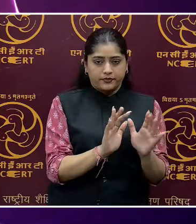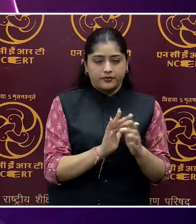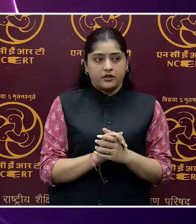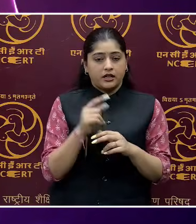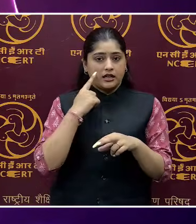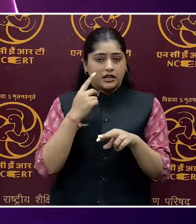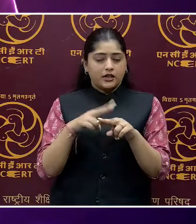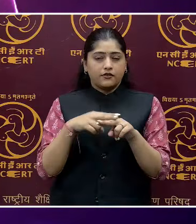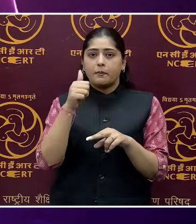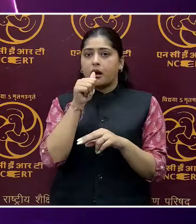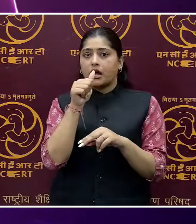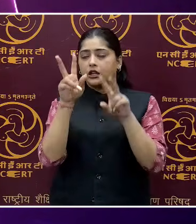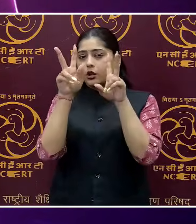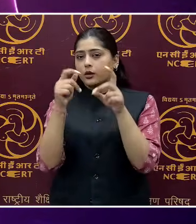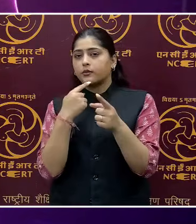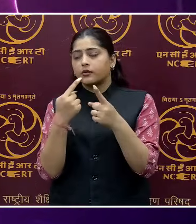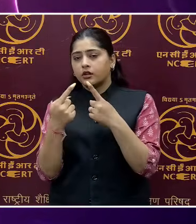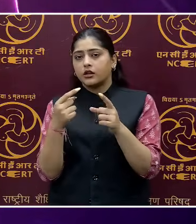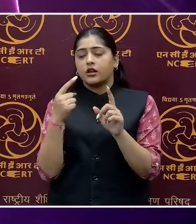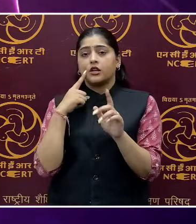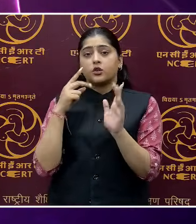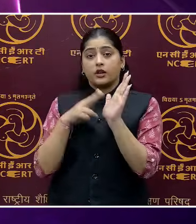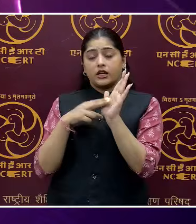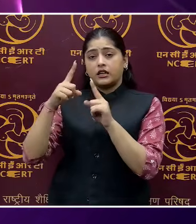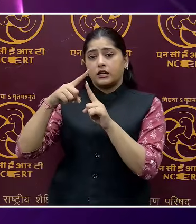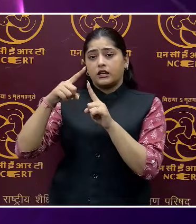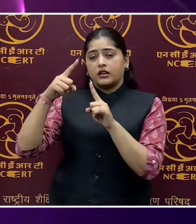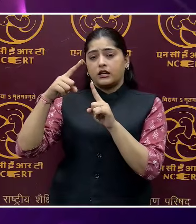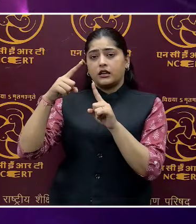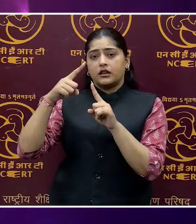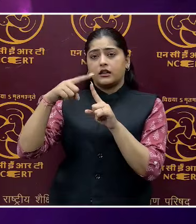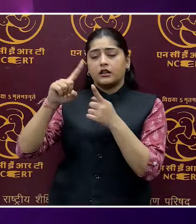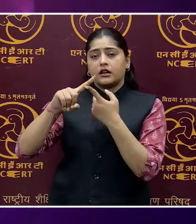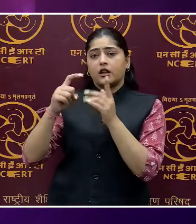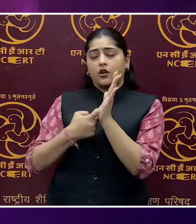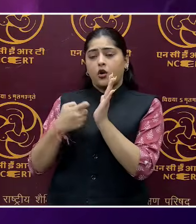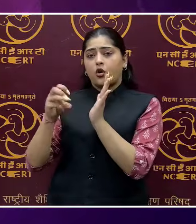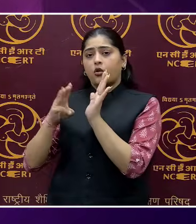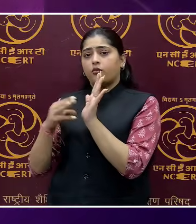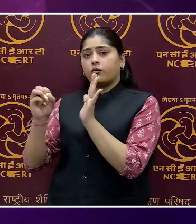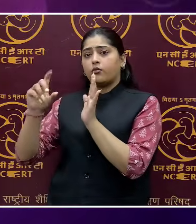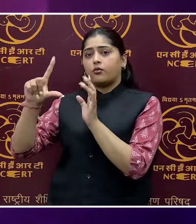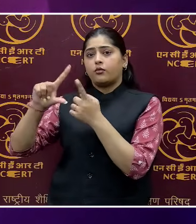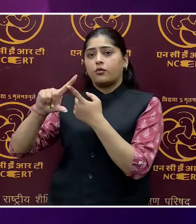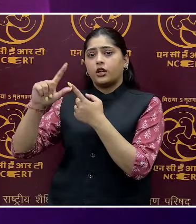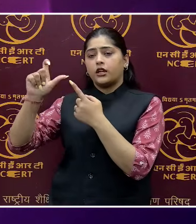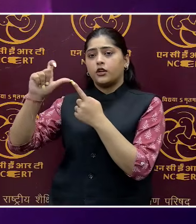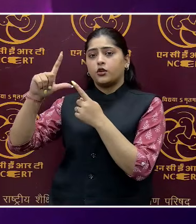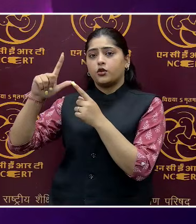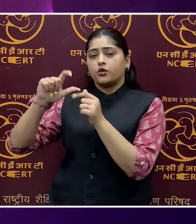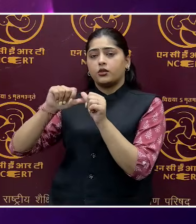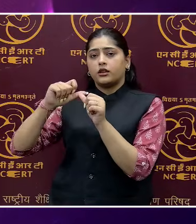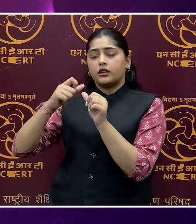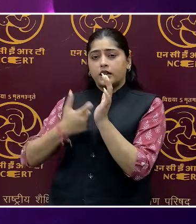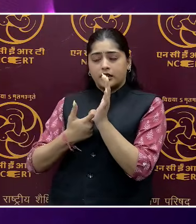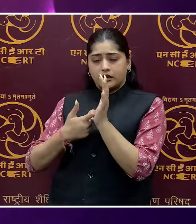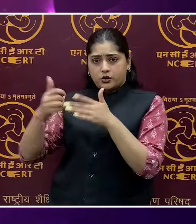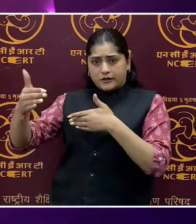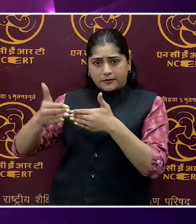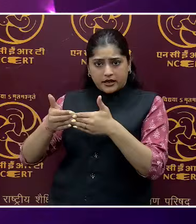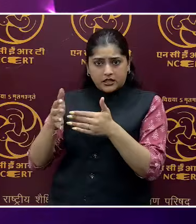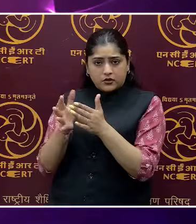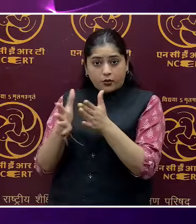the liquids, intermolecular space is more as compared to the solid but very less as compared to the